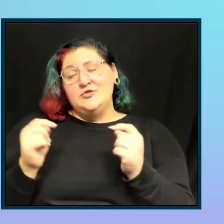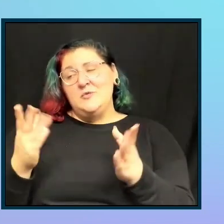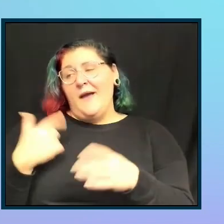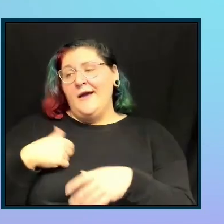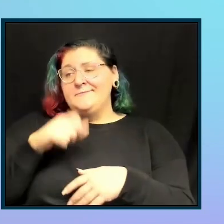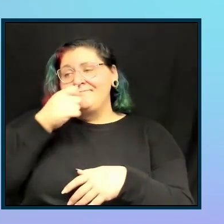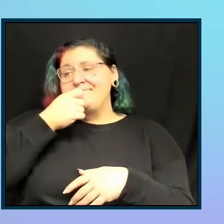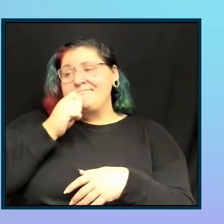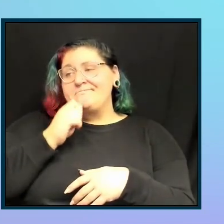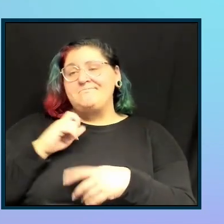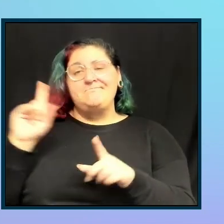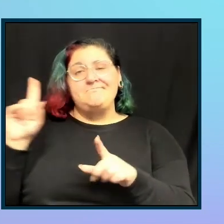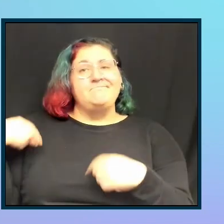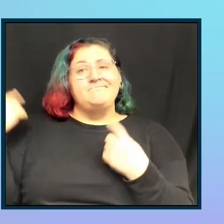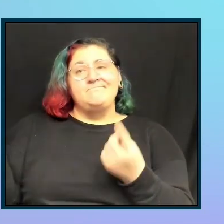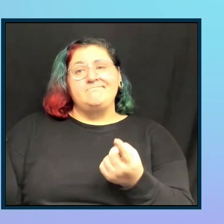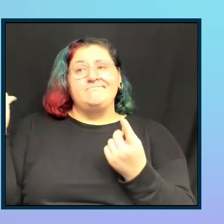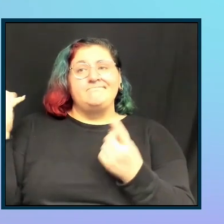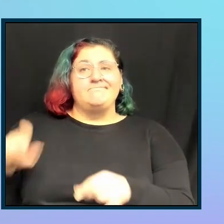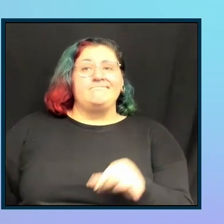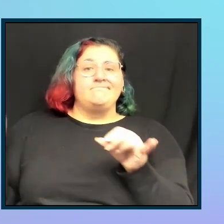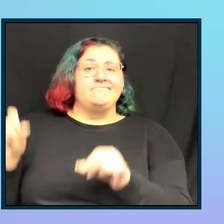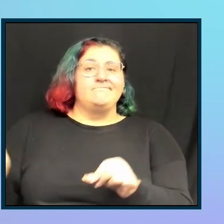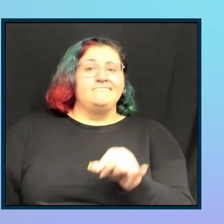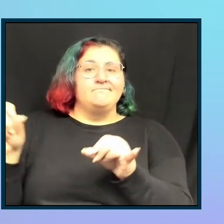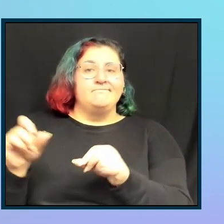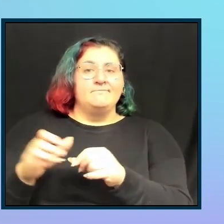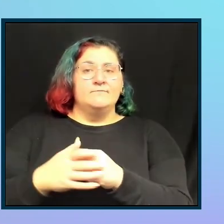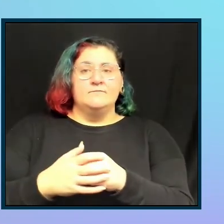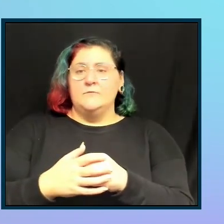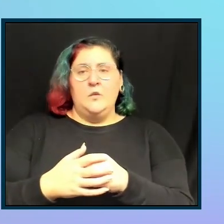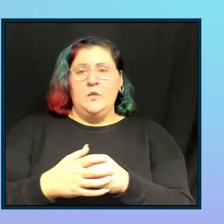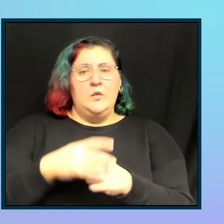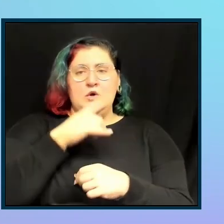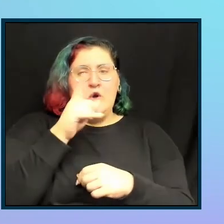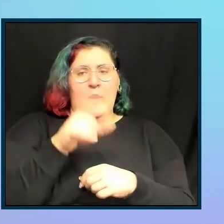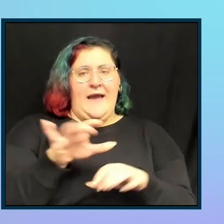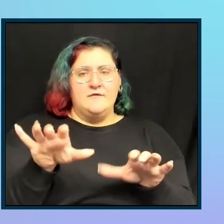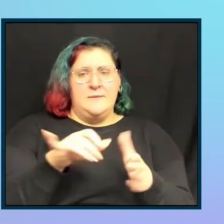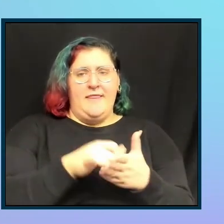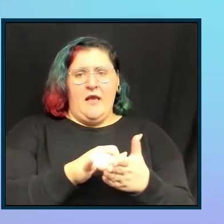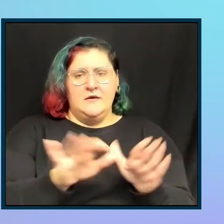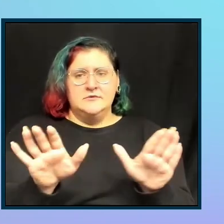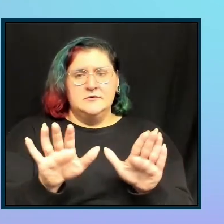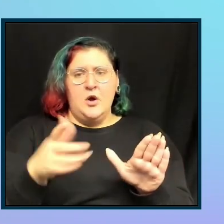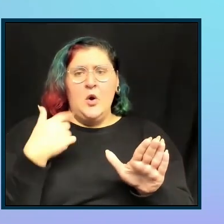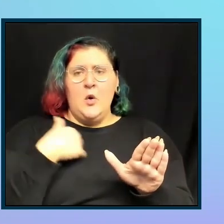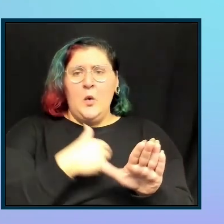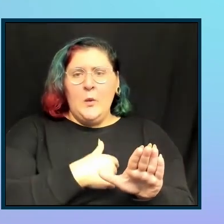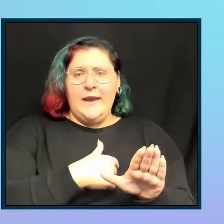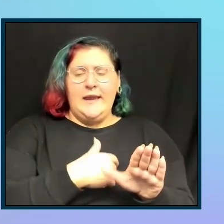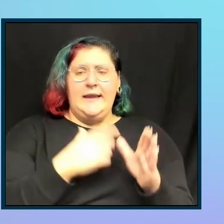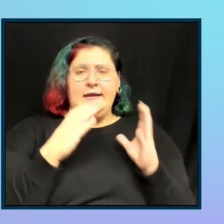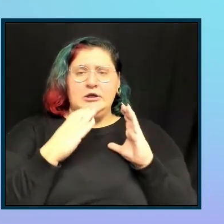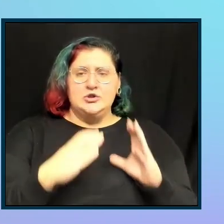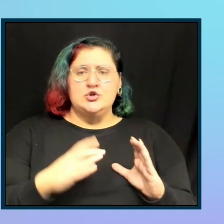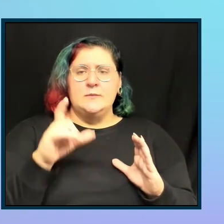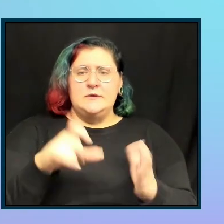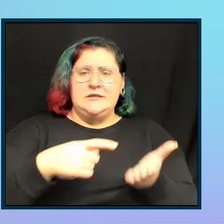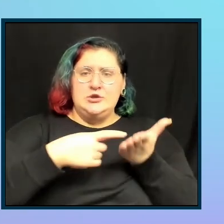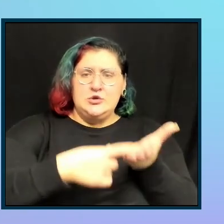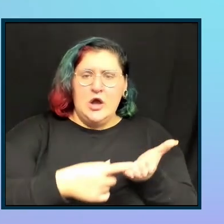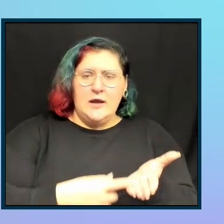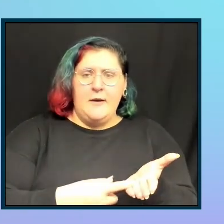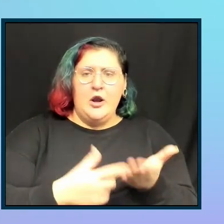been. And it doesn't have to be that way. We as consumers should be talking about it, whether it's on